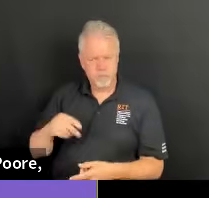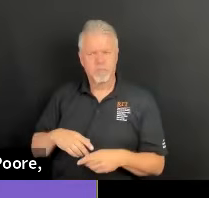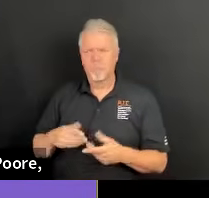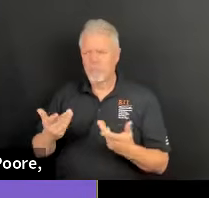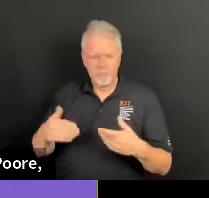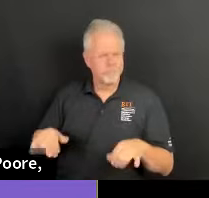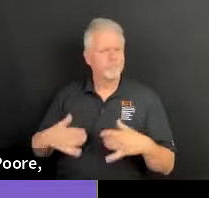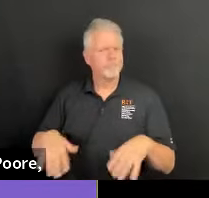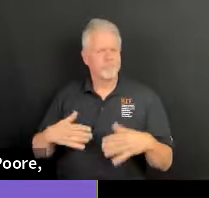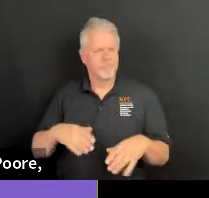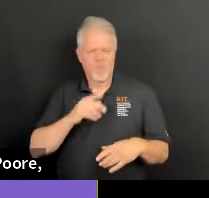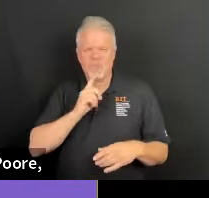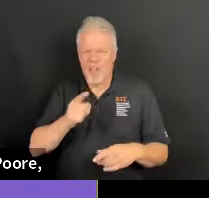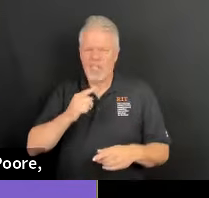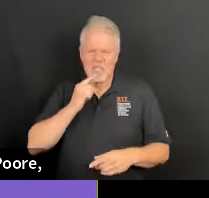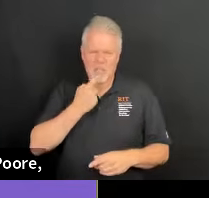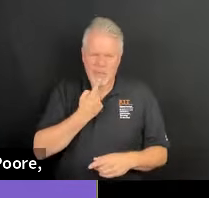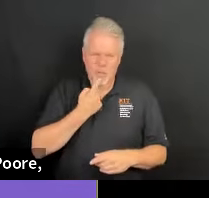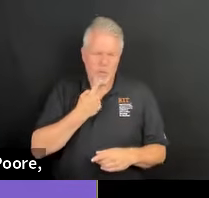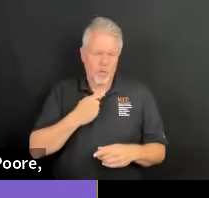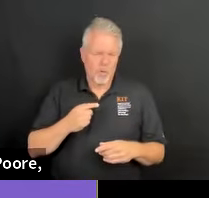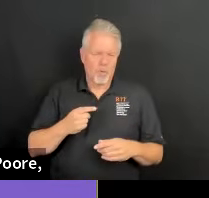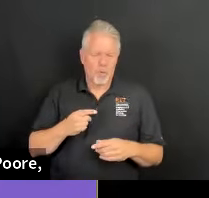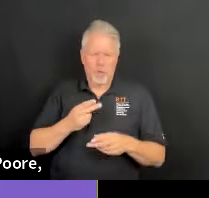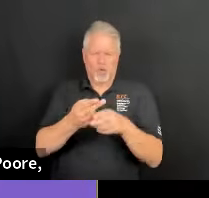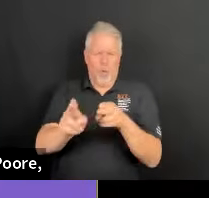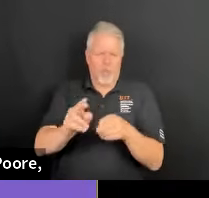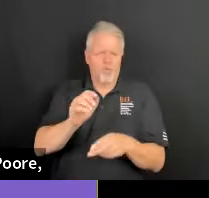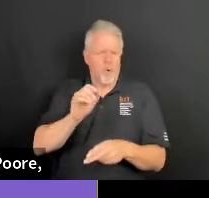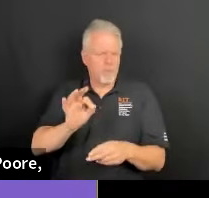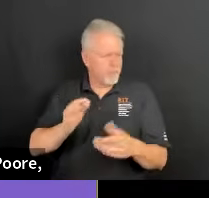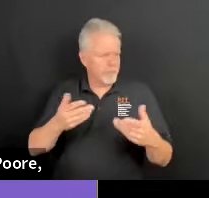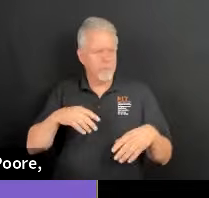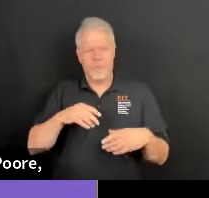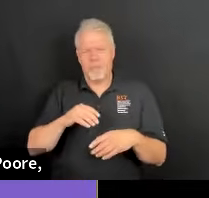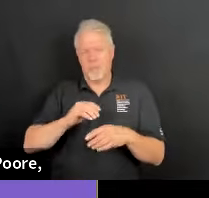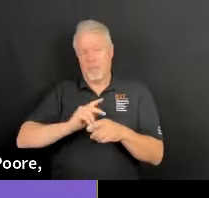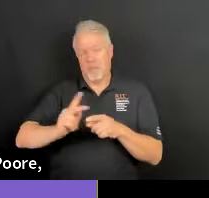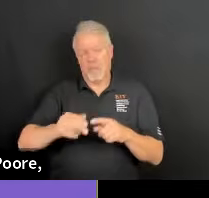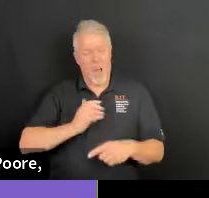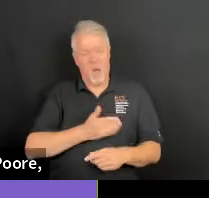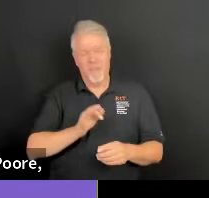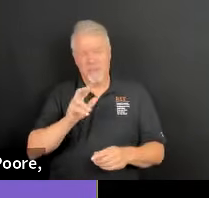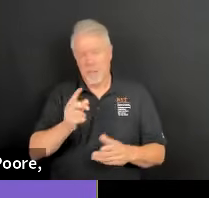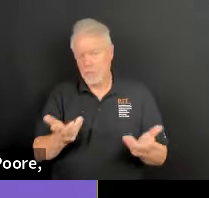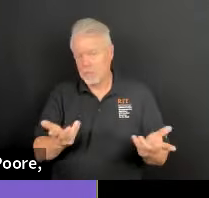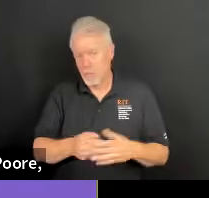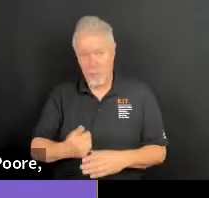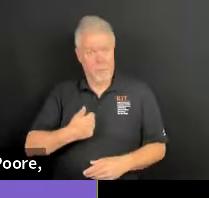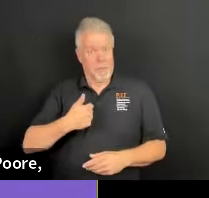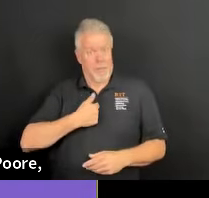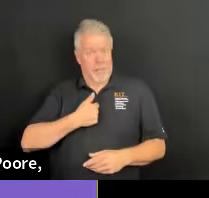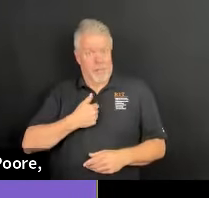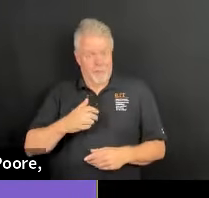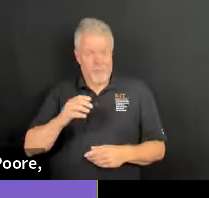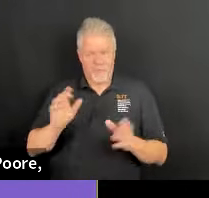counseling department, and even that is starting to decrease. So yes, we do have a severe shortage of professionals